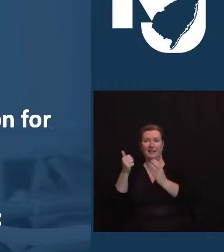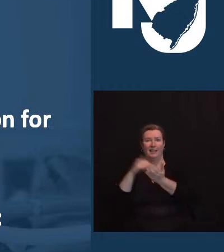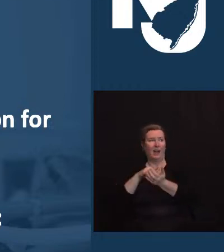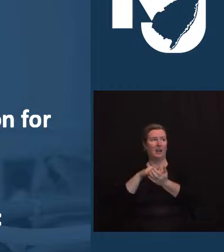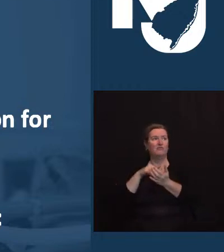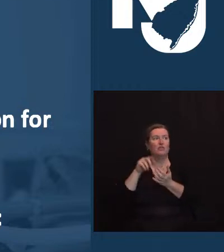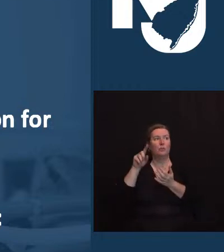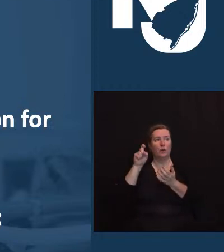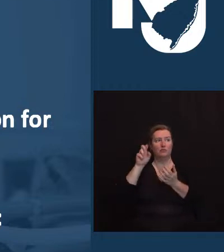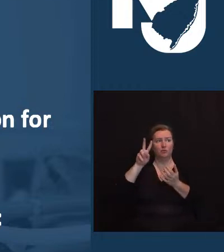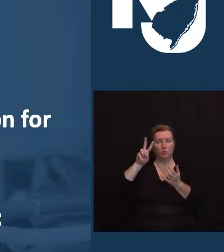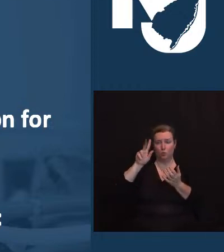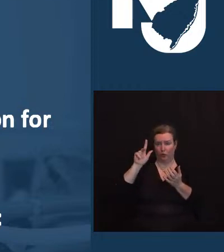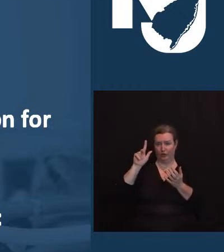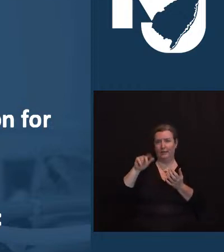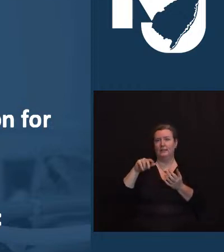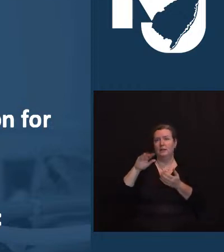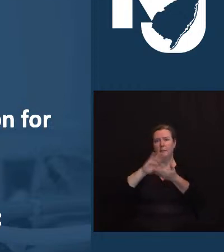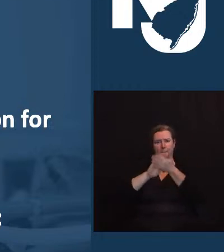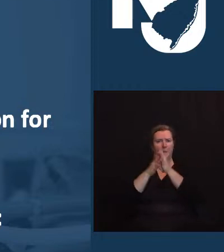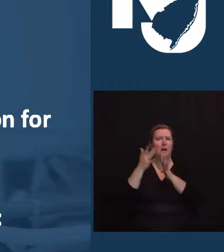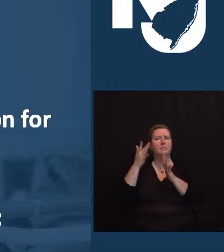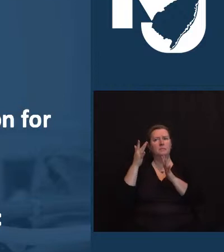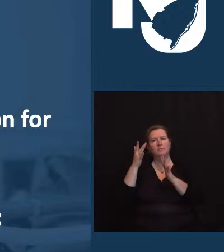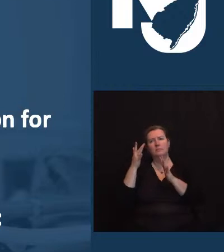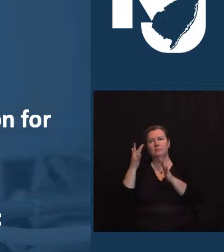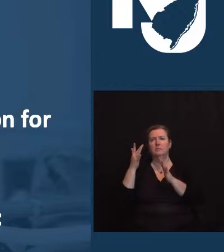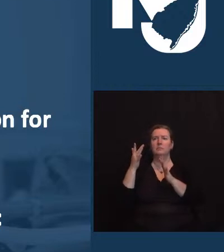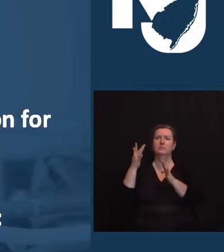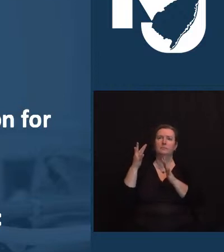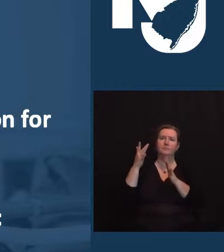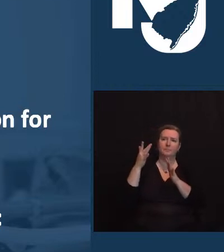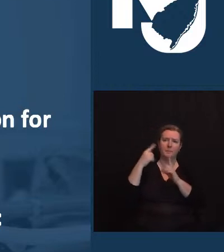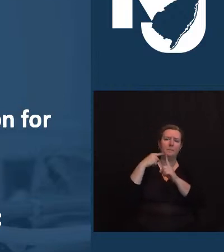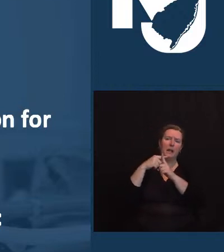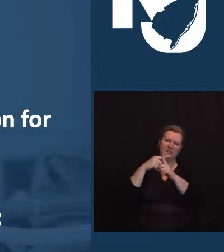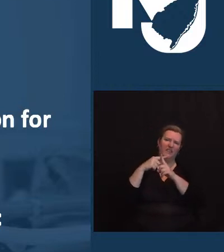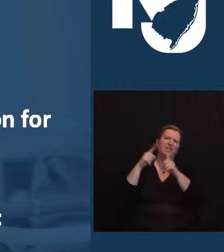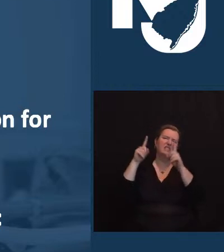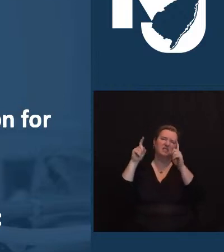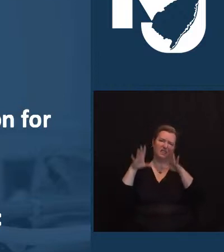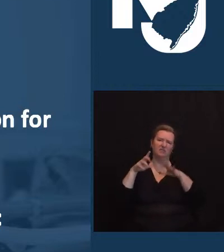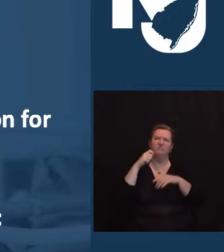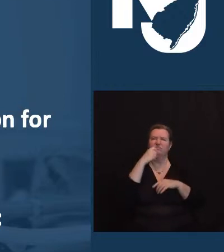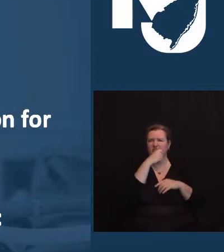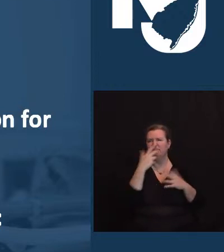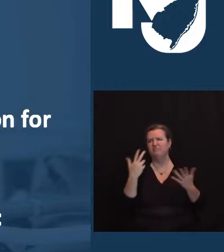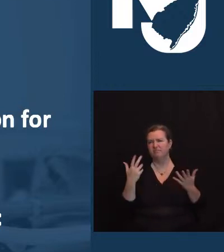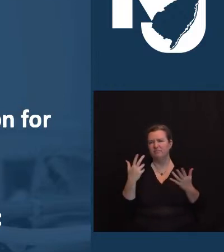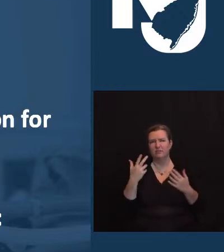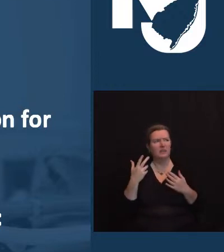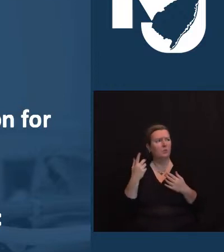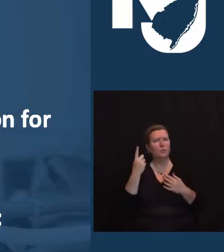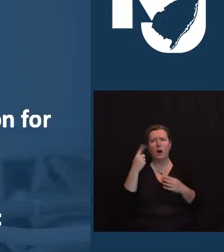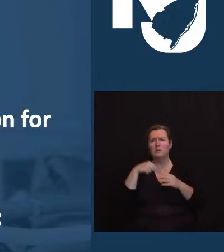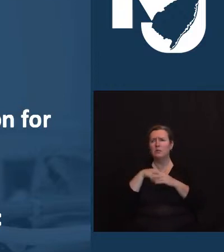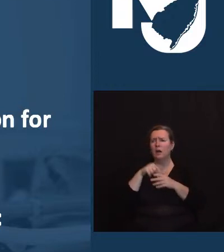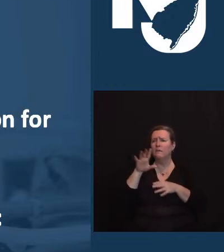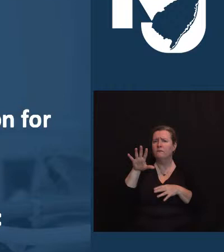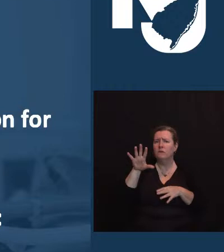since tested positive for the coronavirus. That's just 1 of every 500 vaccinated individuals, or